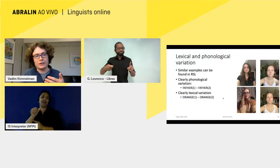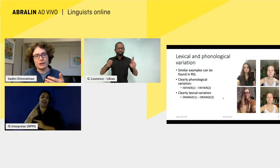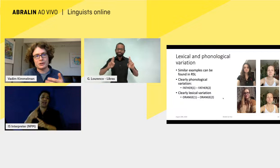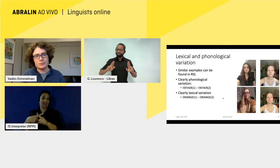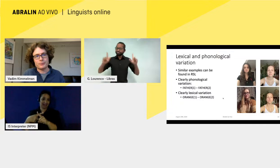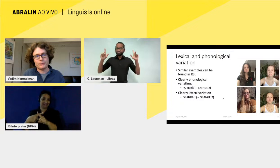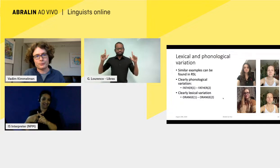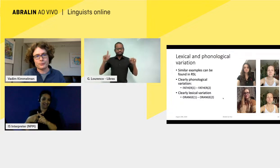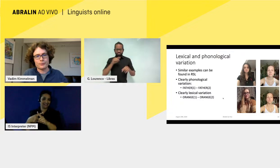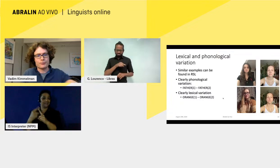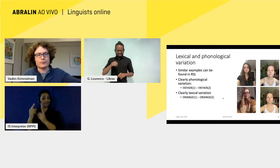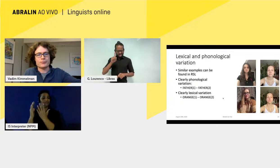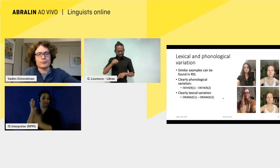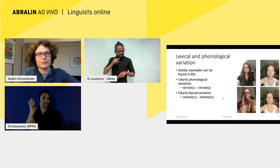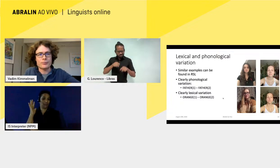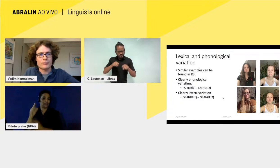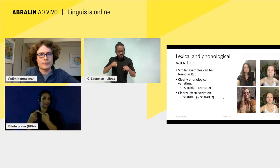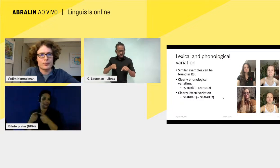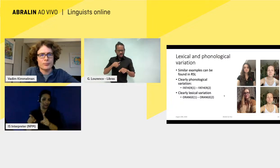lexical variants.